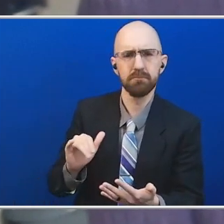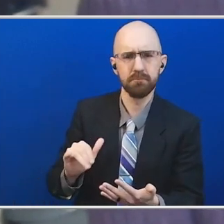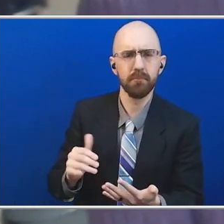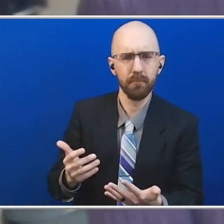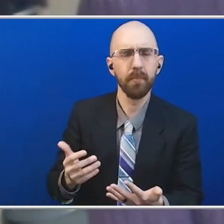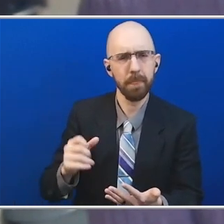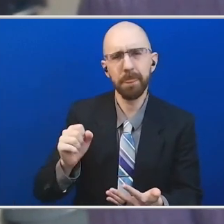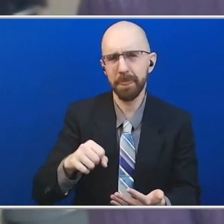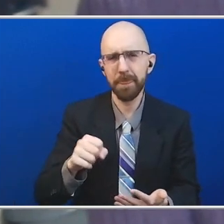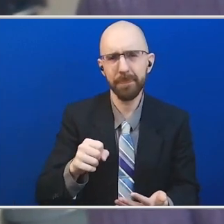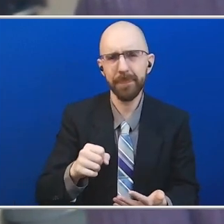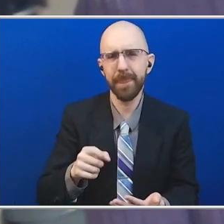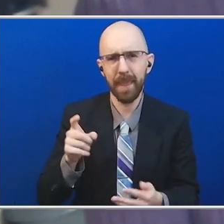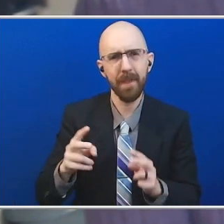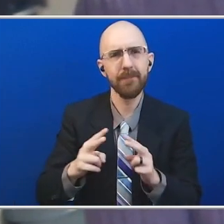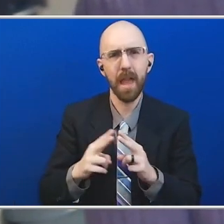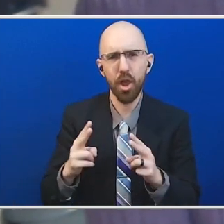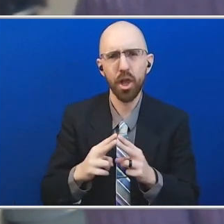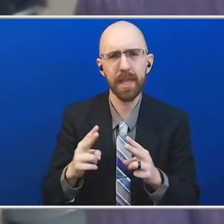they were very